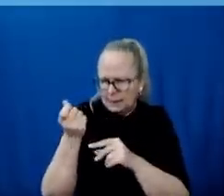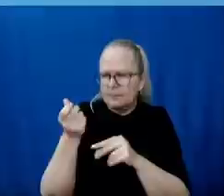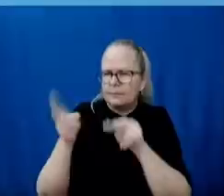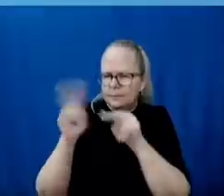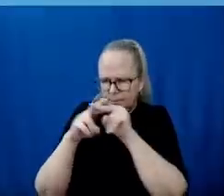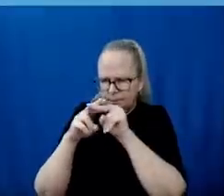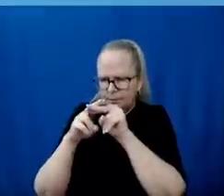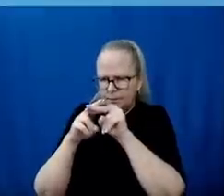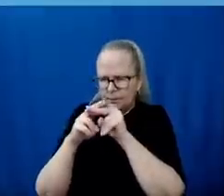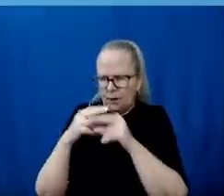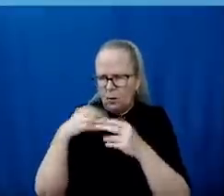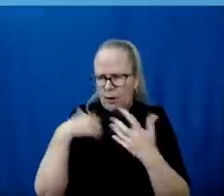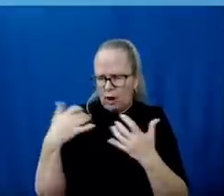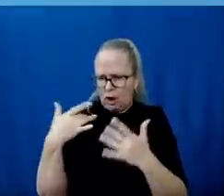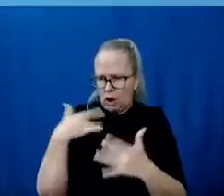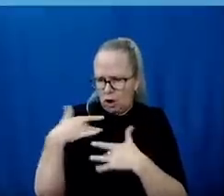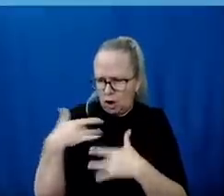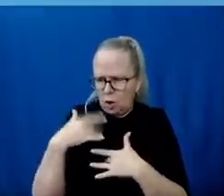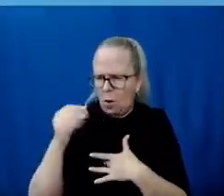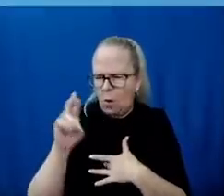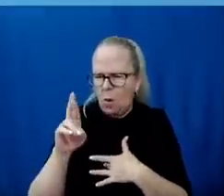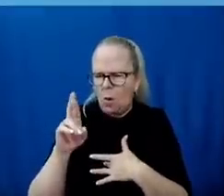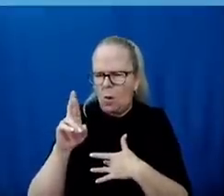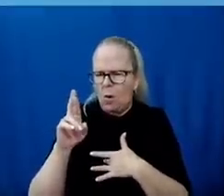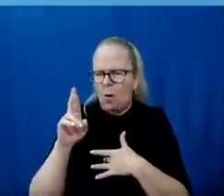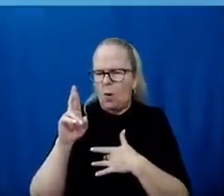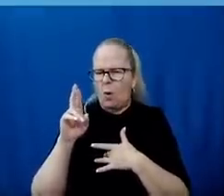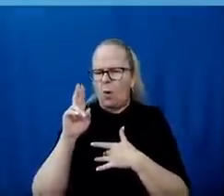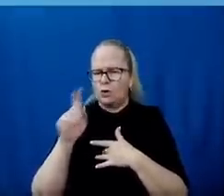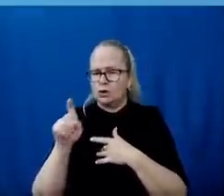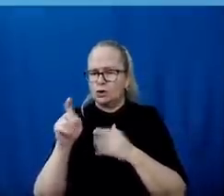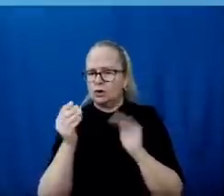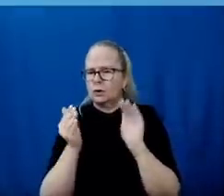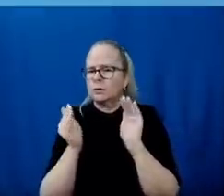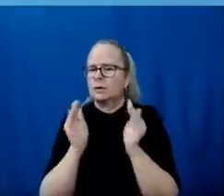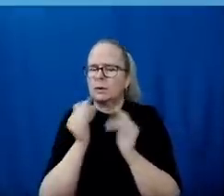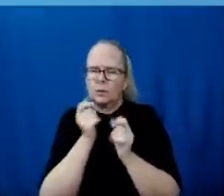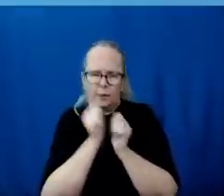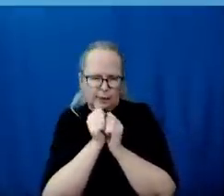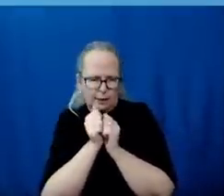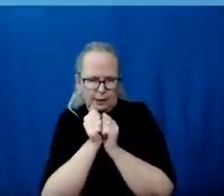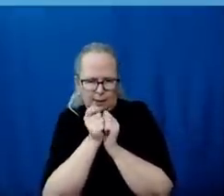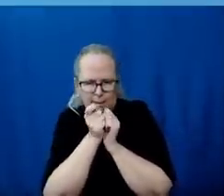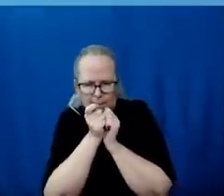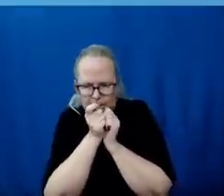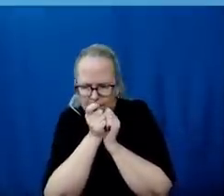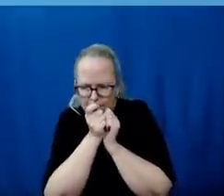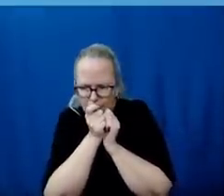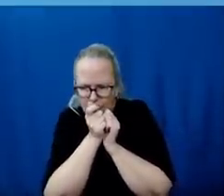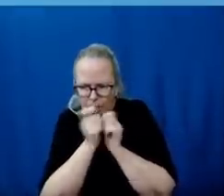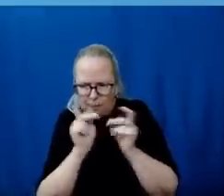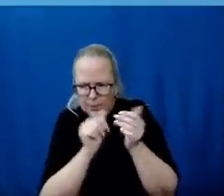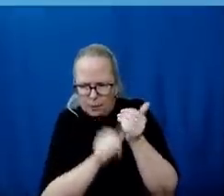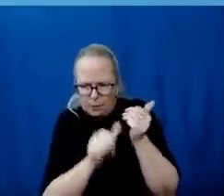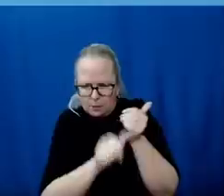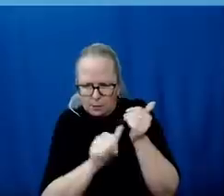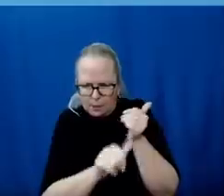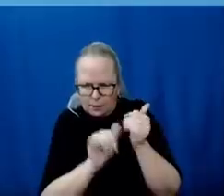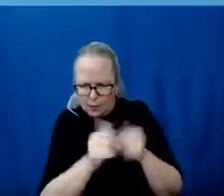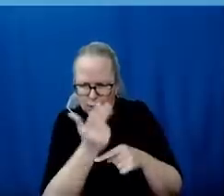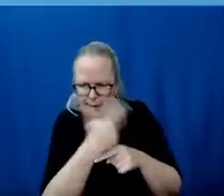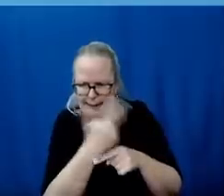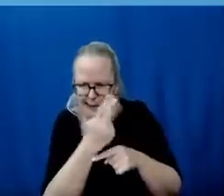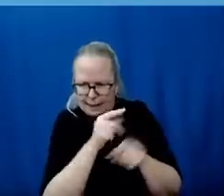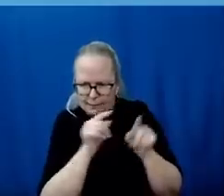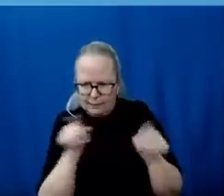a rise that I want to be concerned about, versus a few extra people went